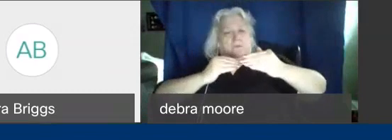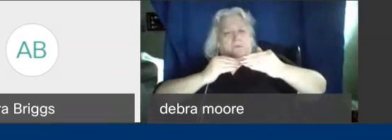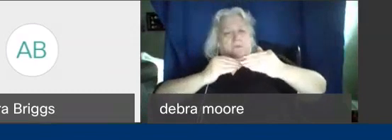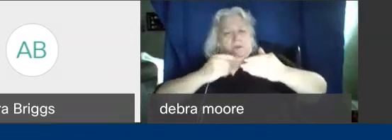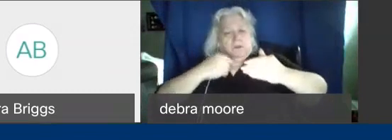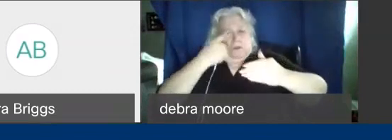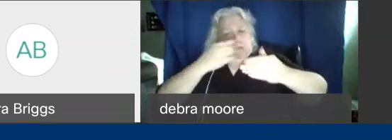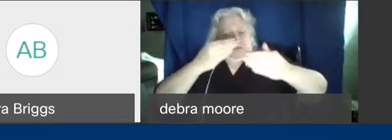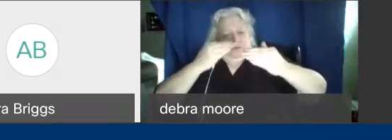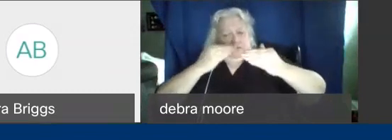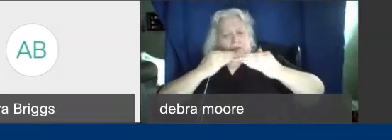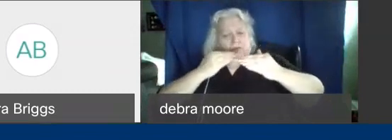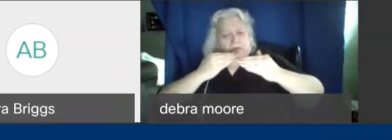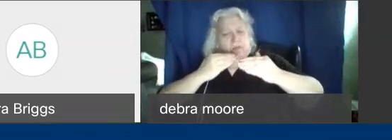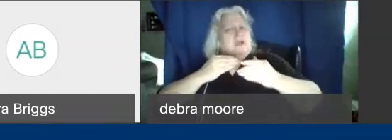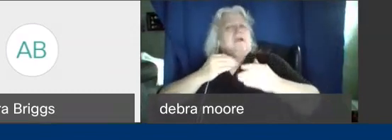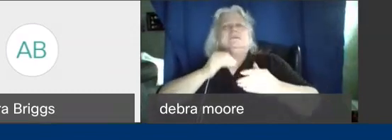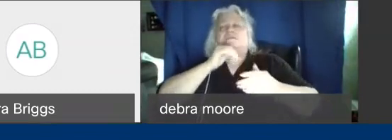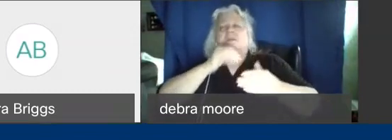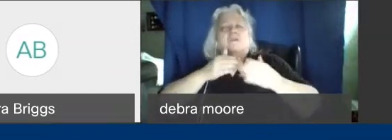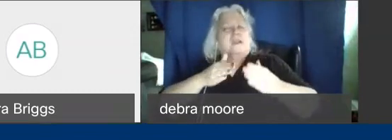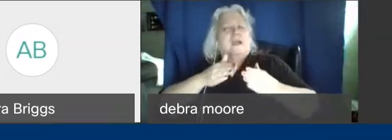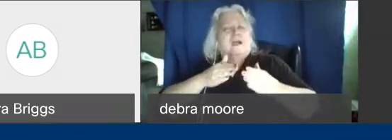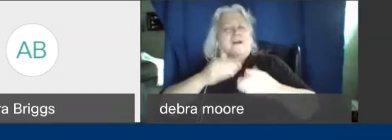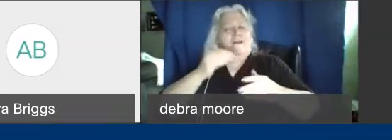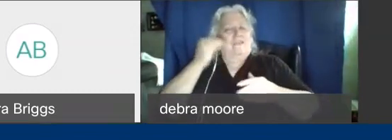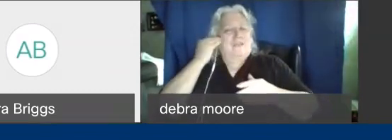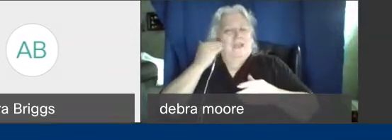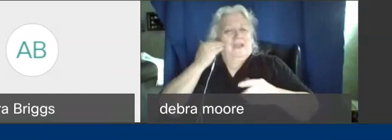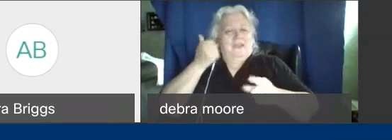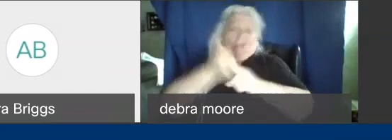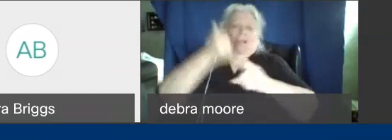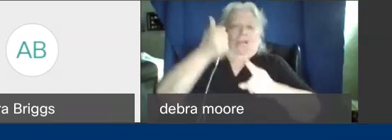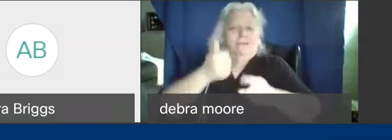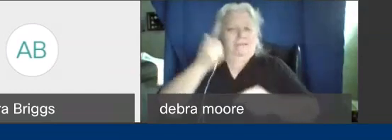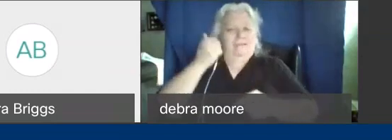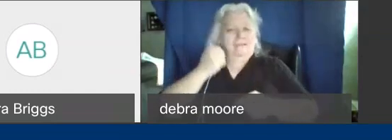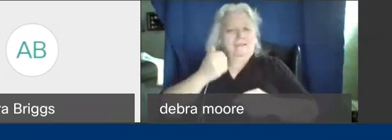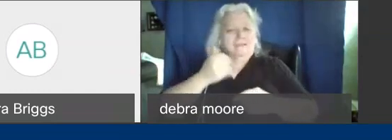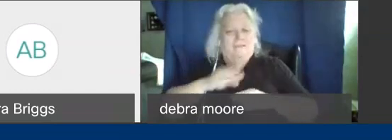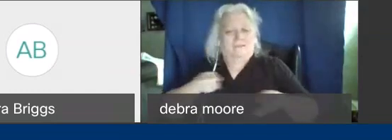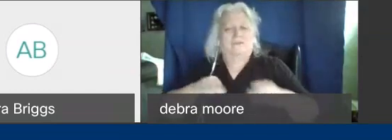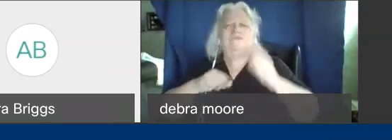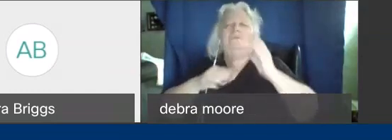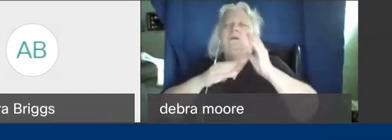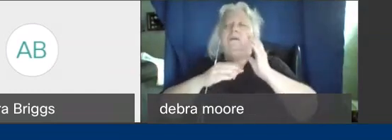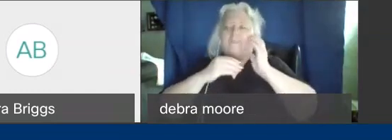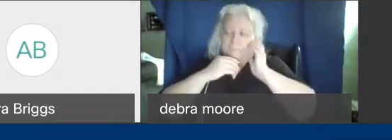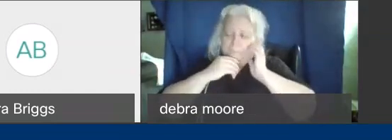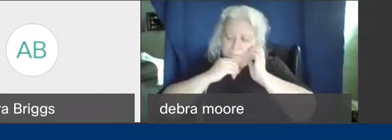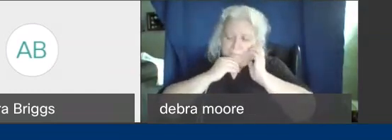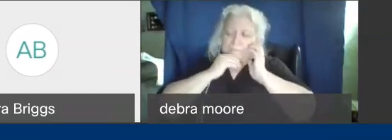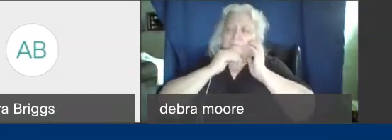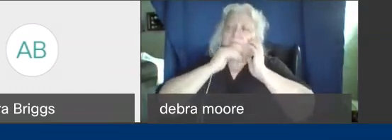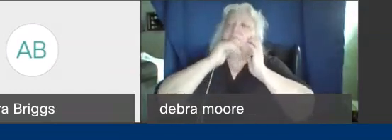you, guarding their head from hitting the floor, and the head will rest in front of the arm, but not on it. You'll tilt the head up to